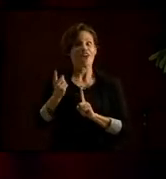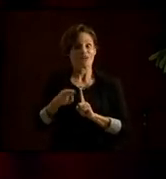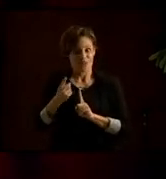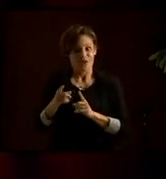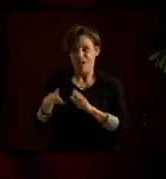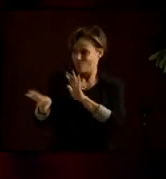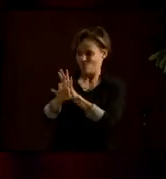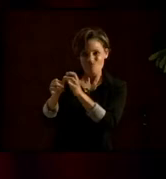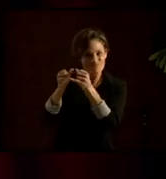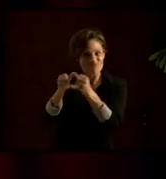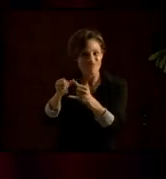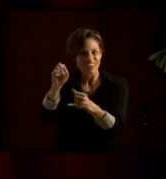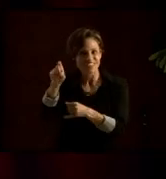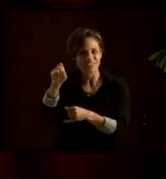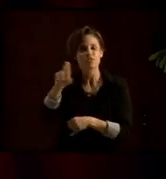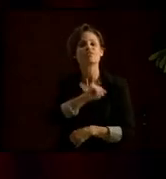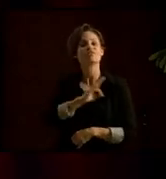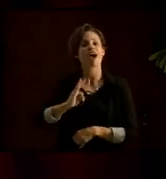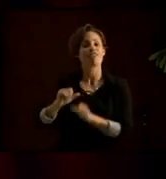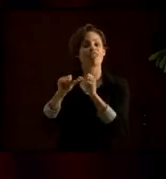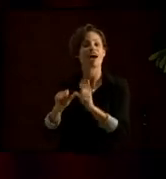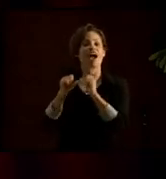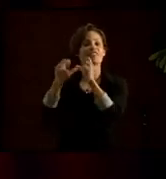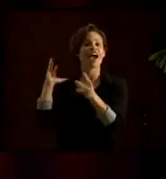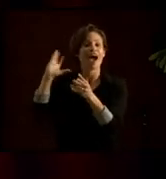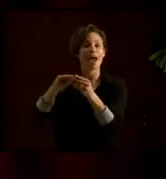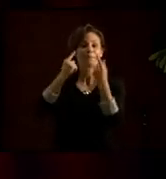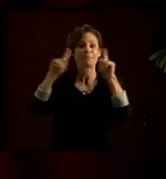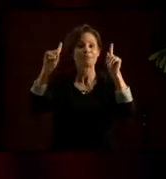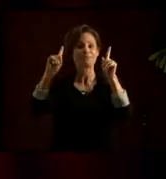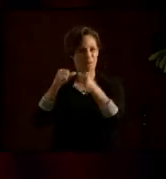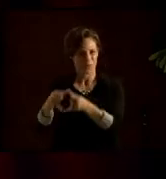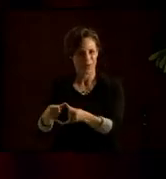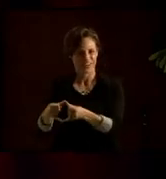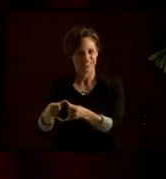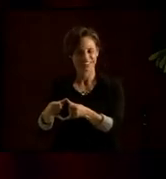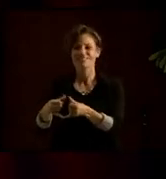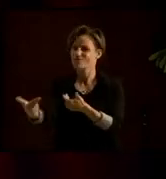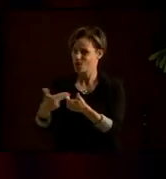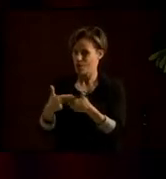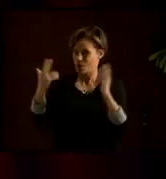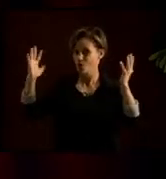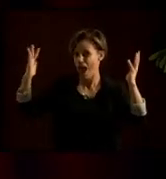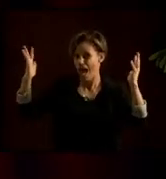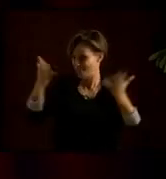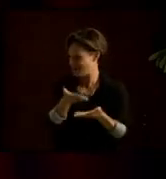recipient of the SDSU Staff Lifetime Achievement Award. Please join me in welcoming them.